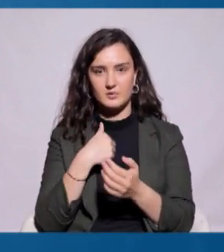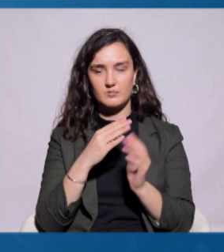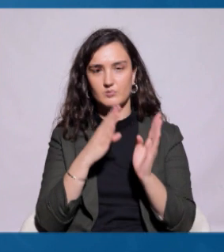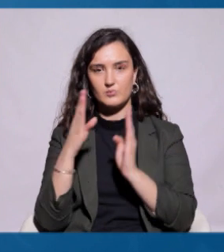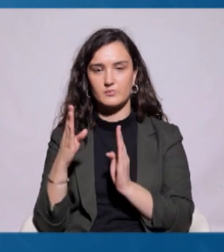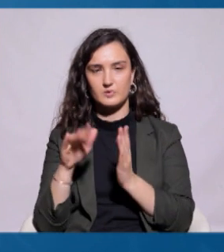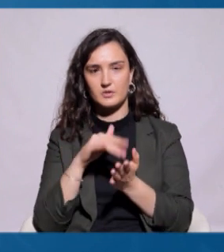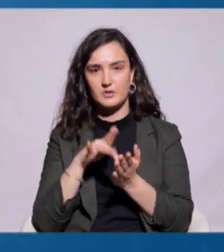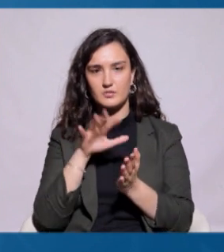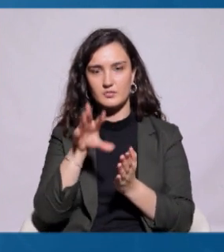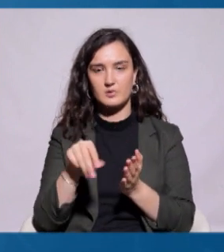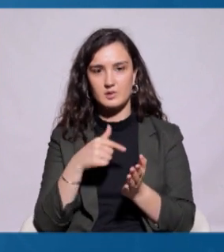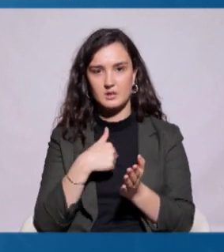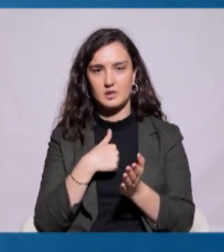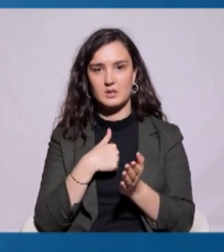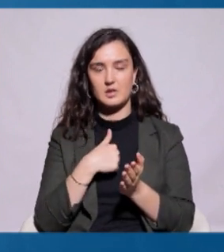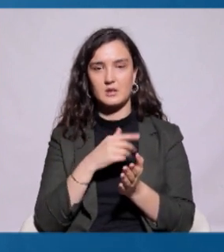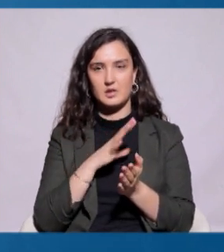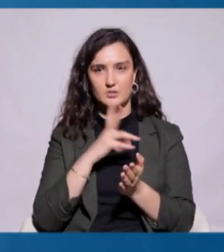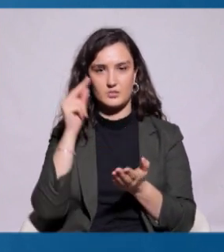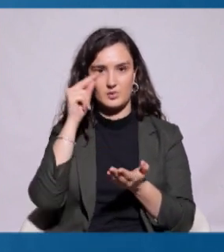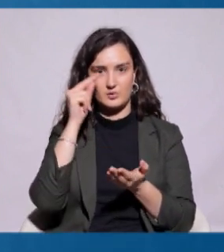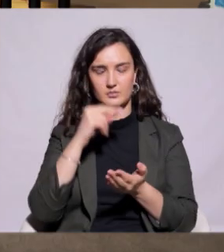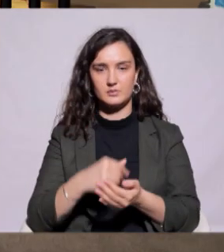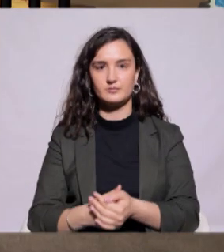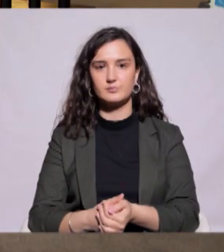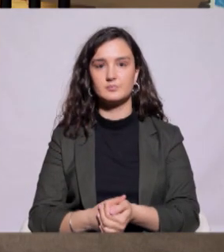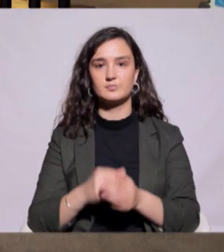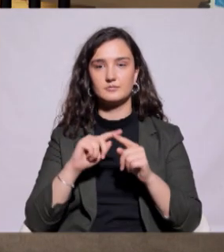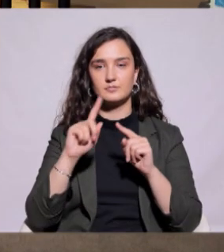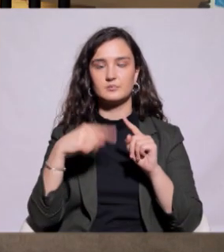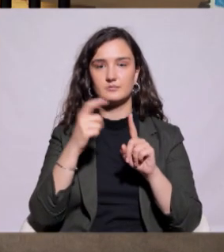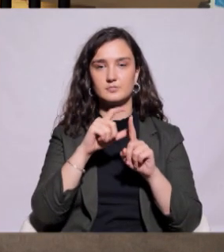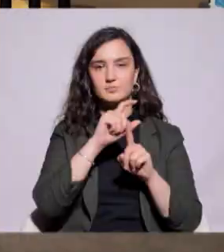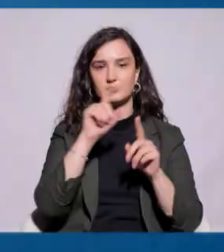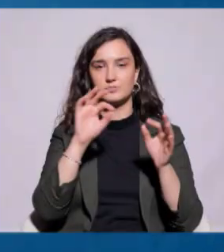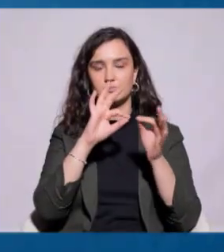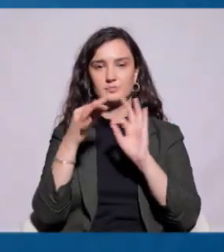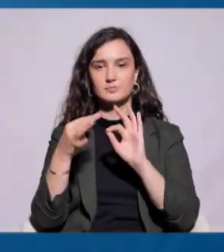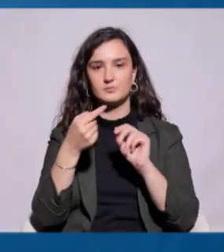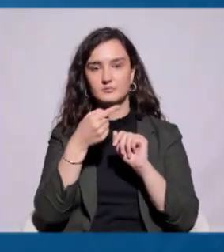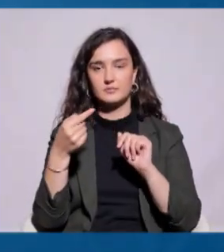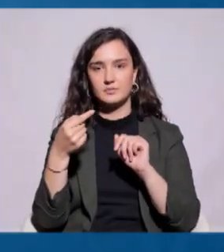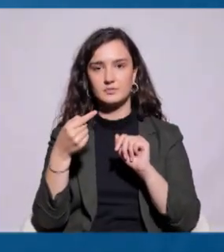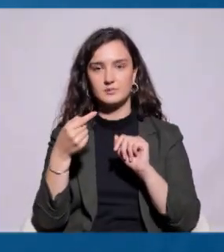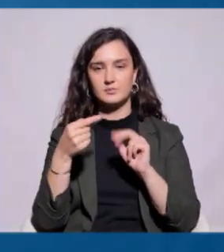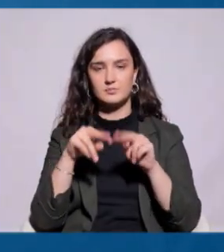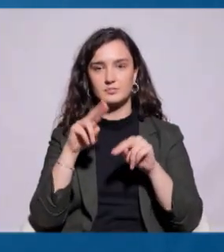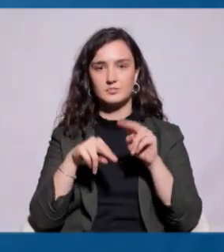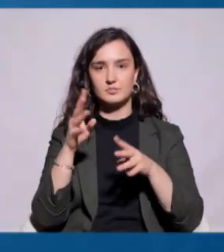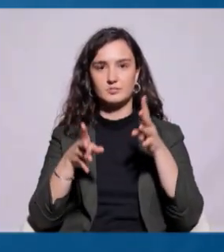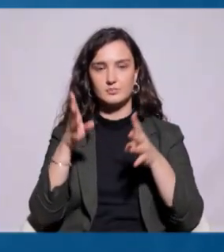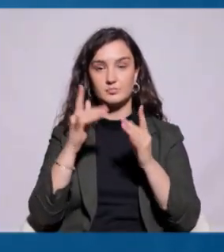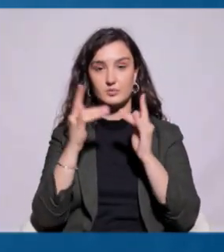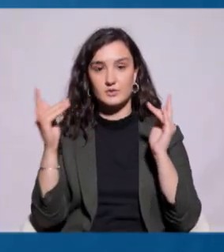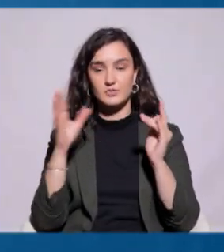moved to the countryside, so I had to learn. Our next sentence is blank. Build bridges when